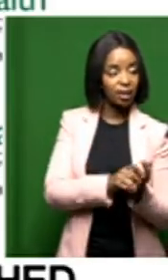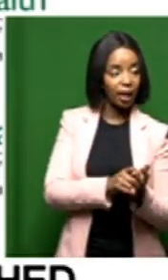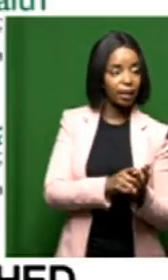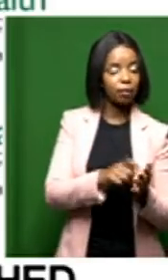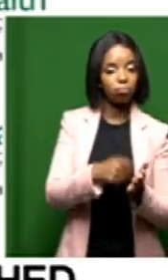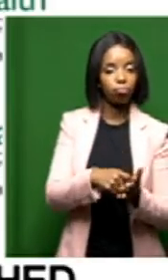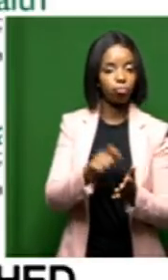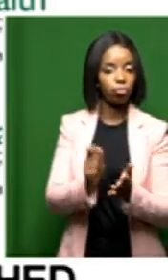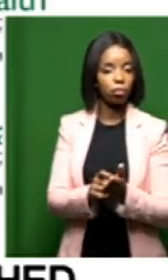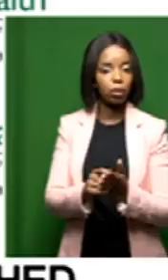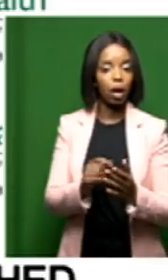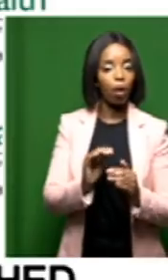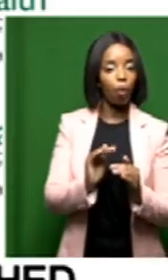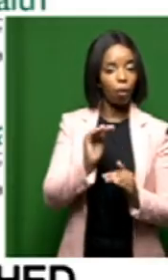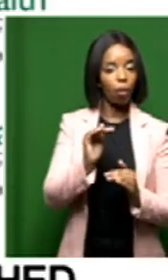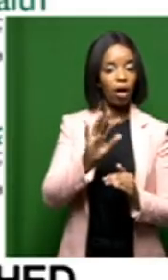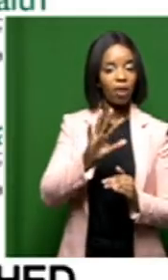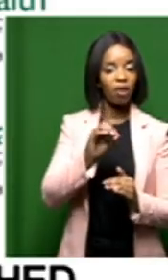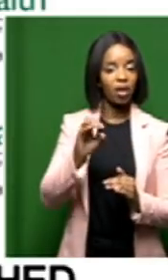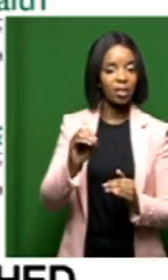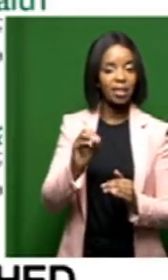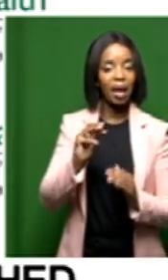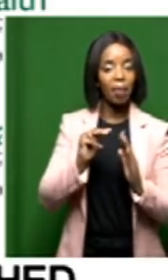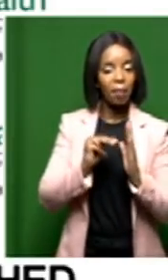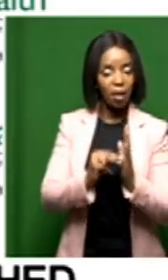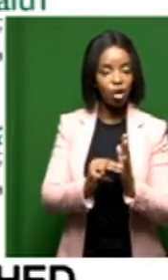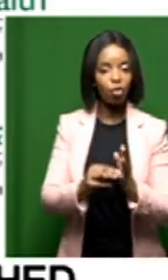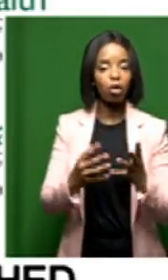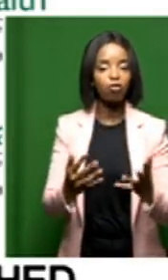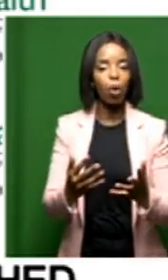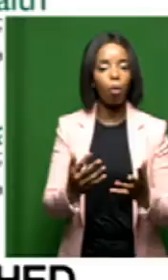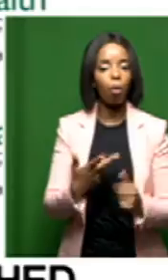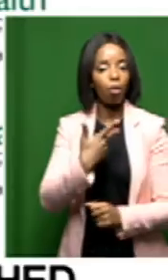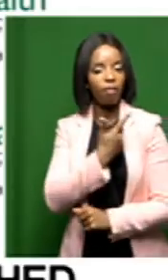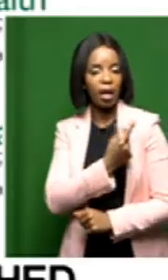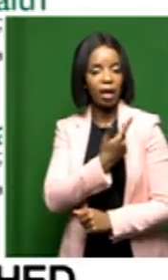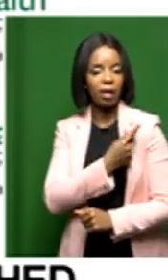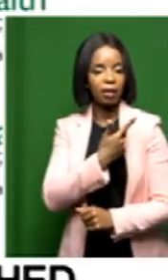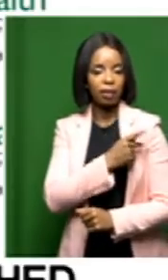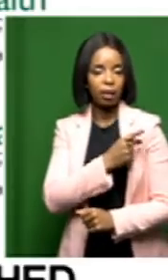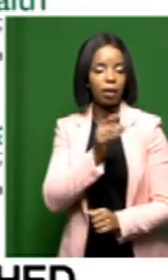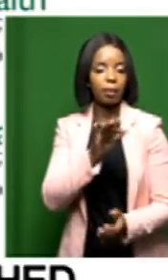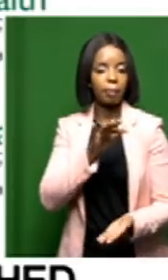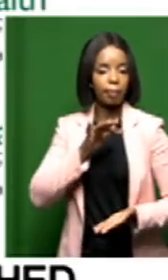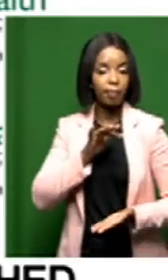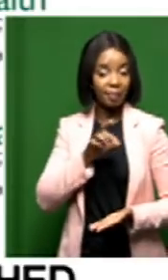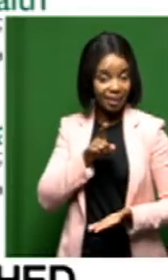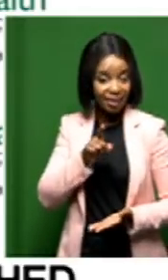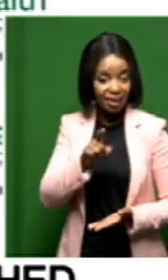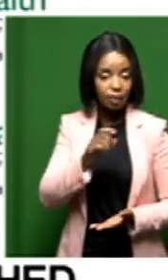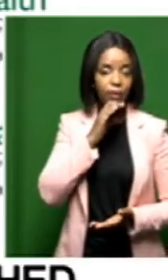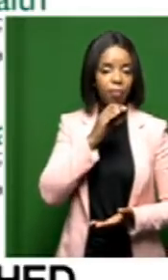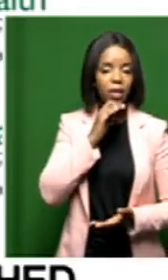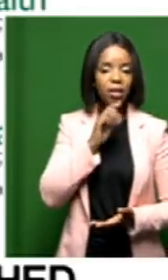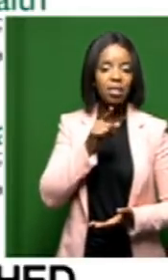over 500 million doses of vaccine. So, but this is still a far cry from what the